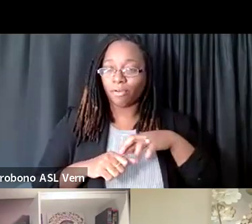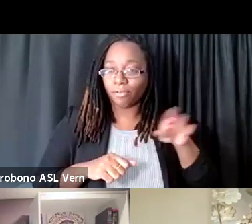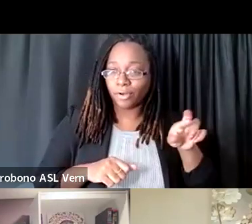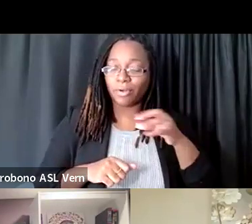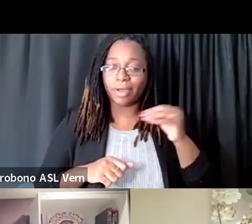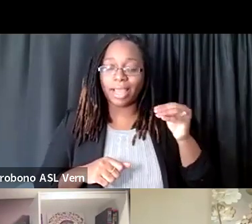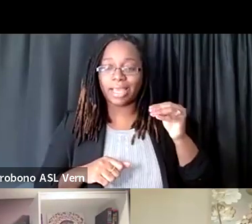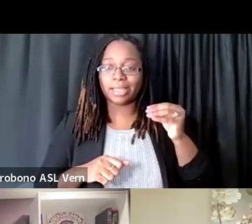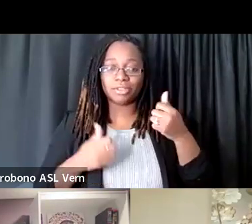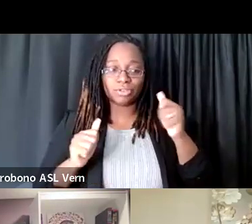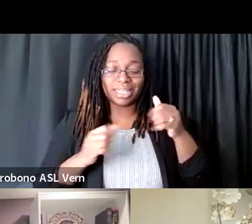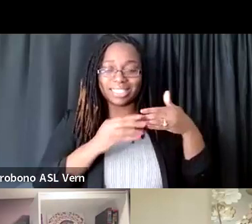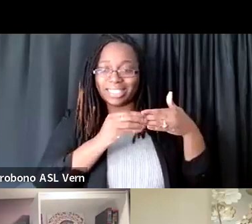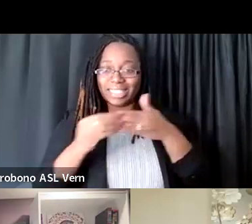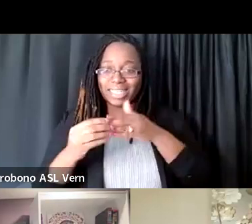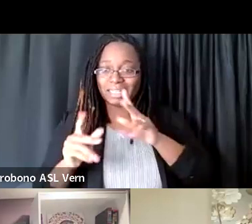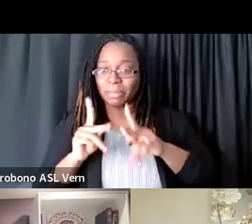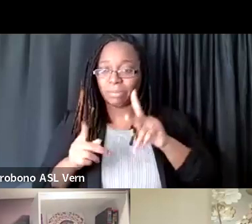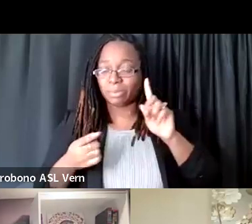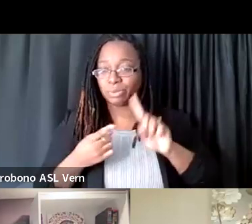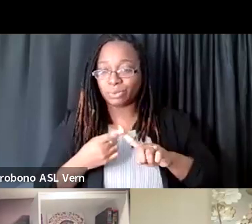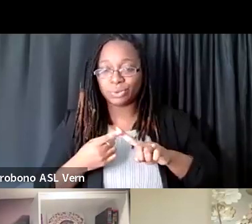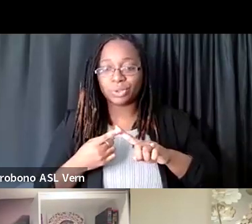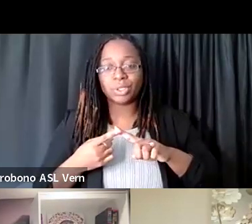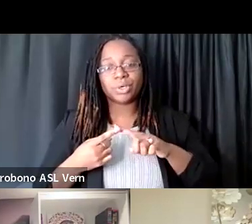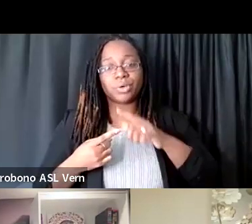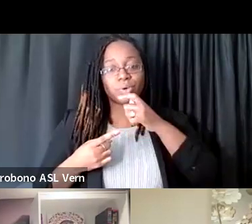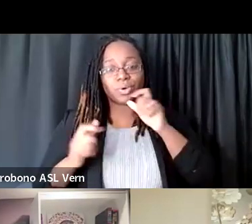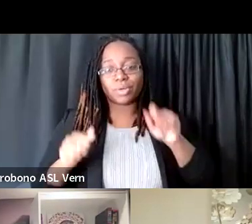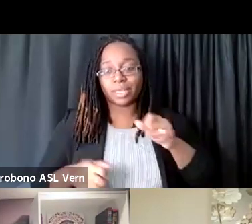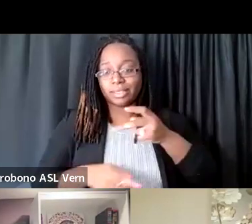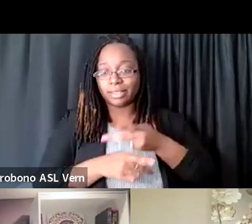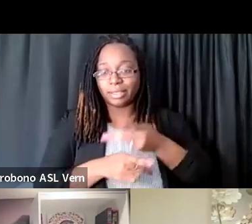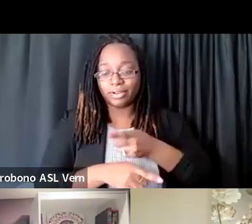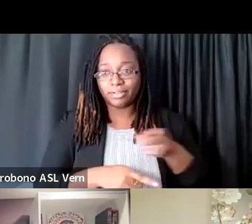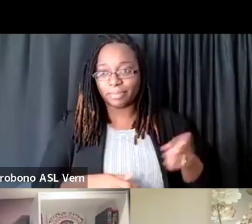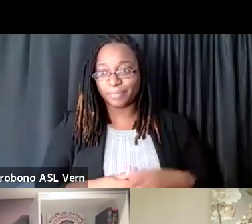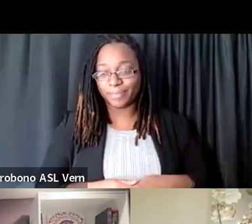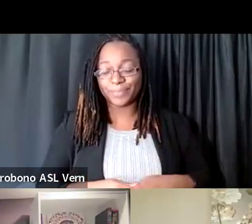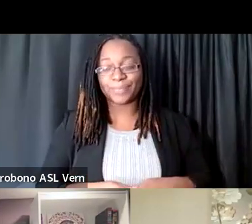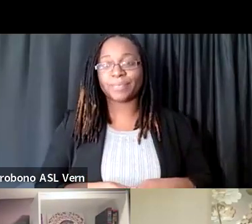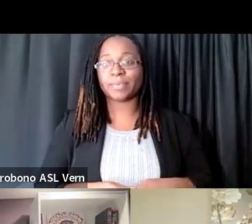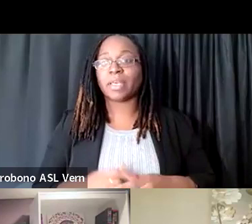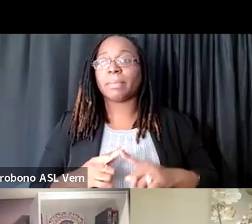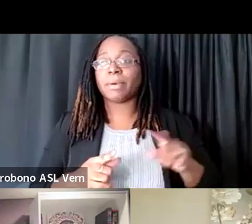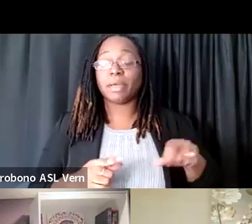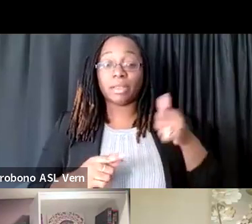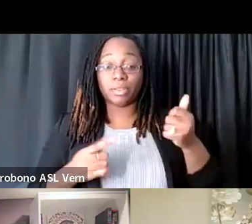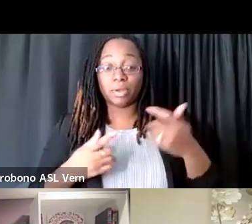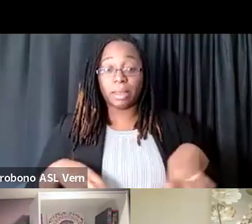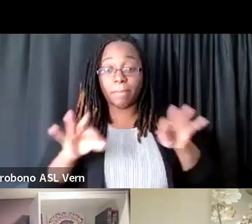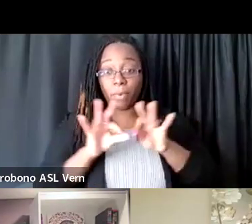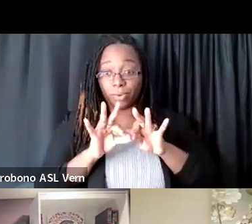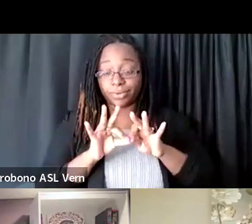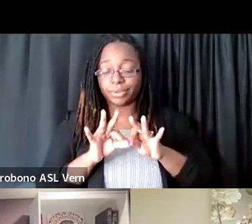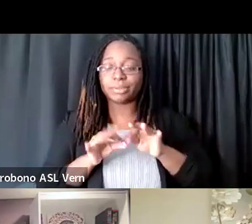pointing people to those who can take care of them. But another important thing is to make sure that